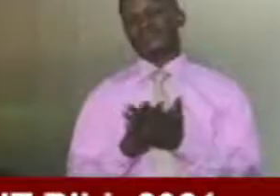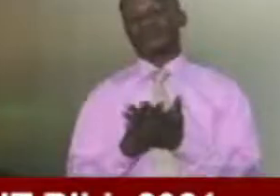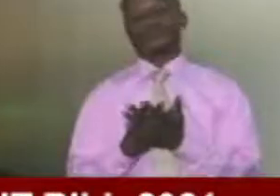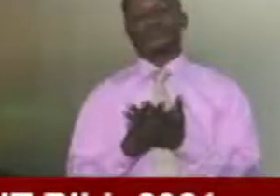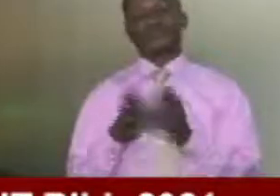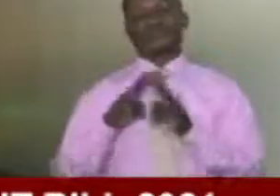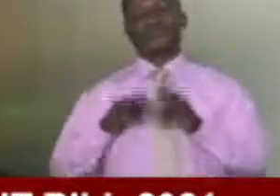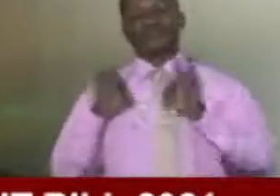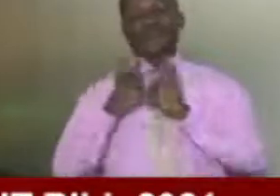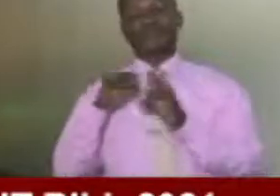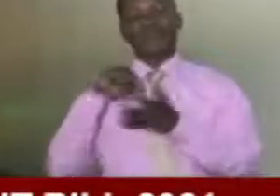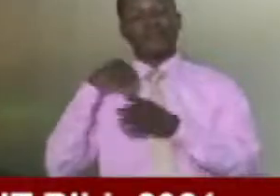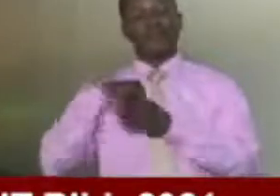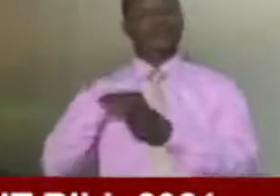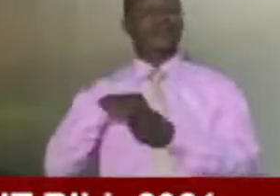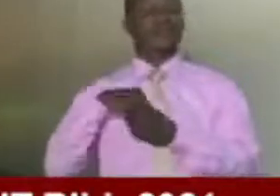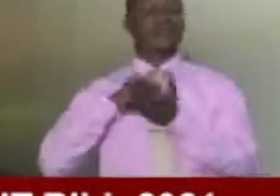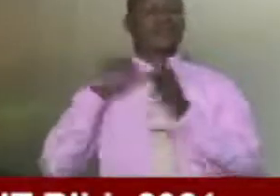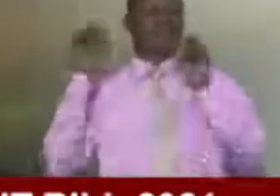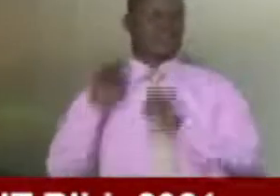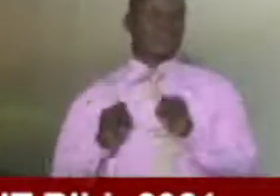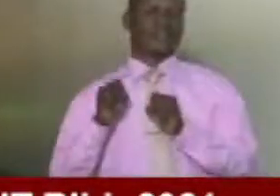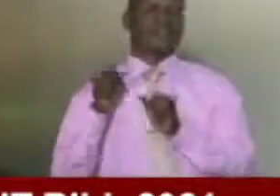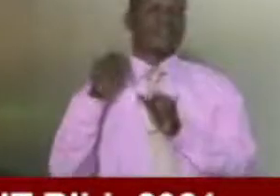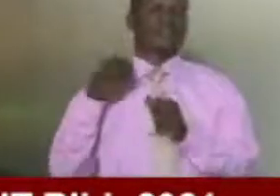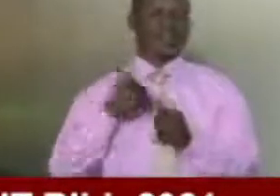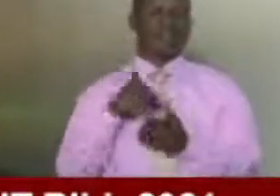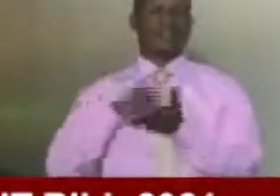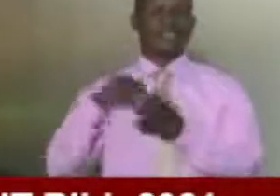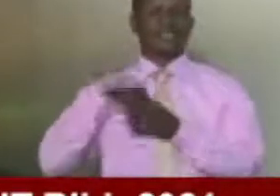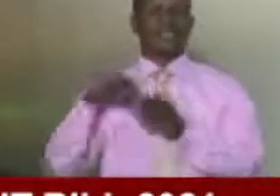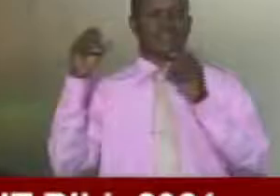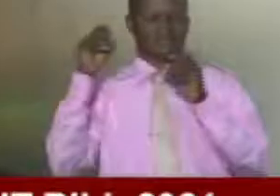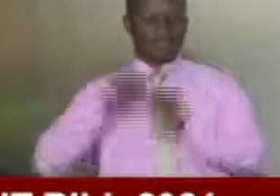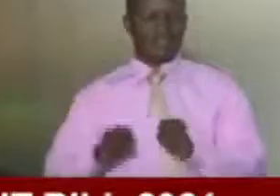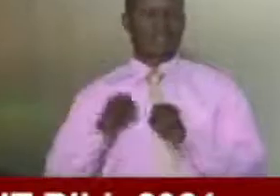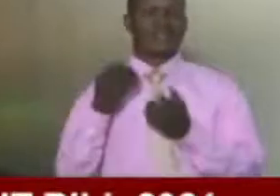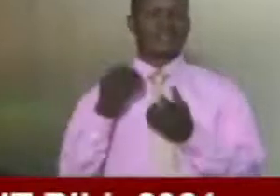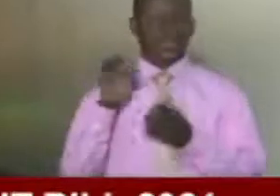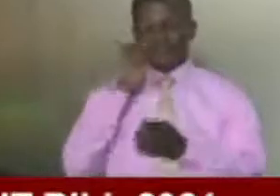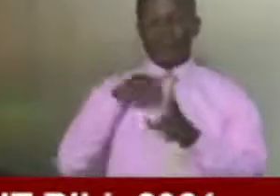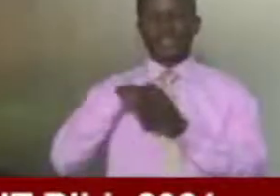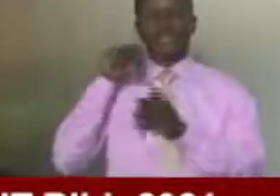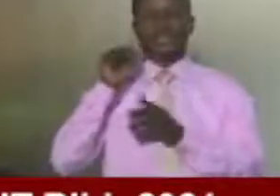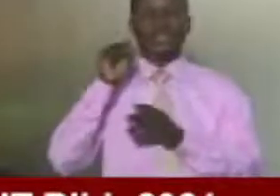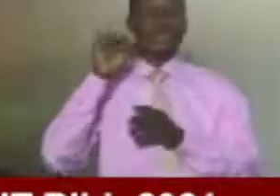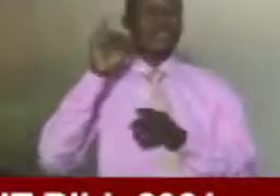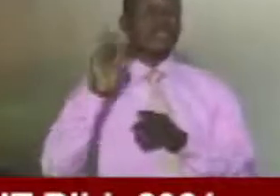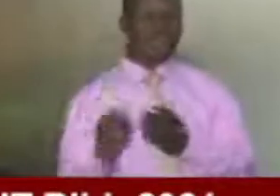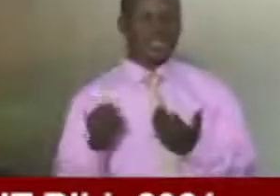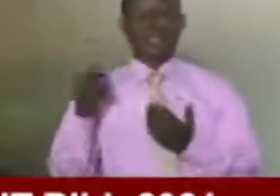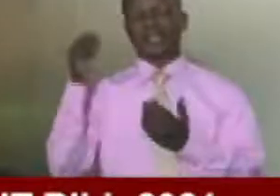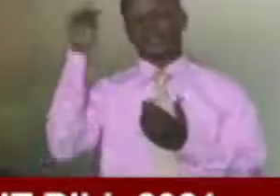delegate system. Go to every country that you can say, is it Asia, even African countries or Europe? Where is it